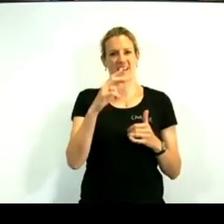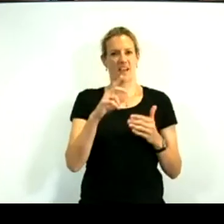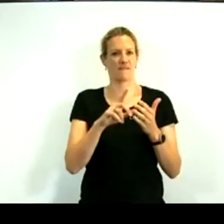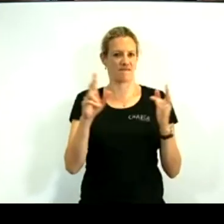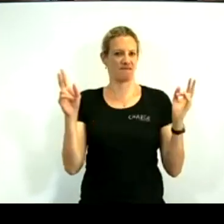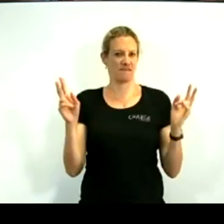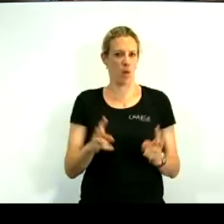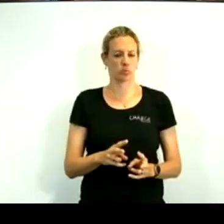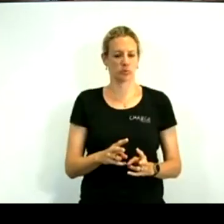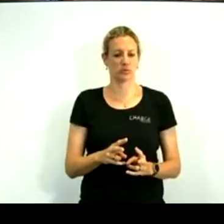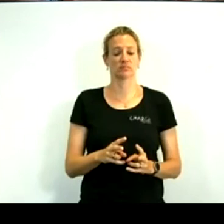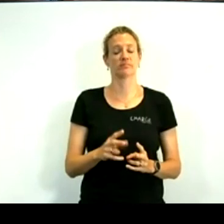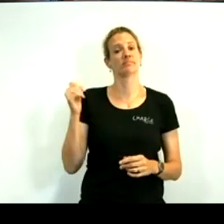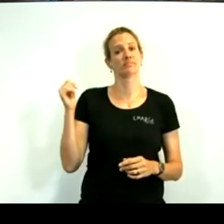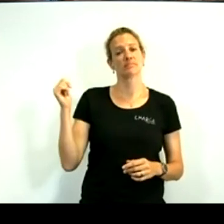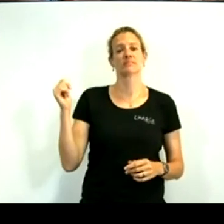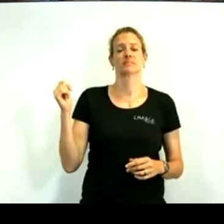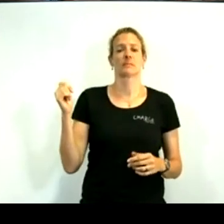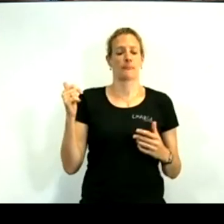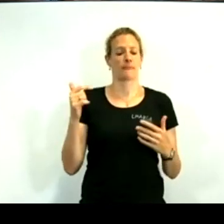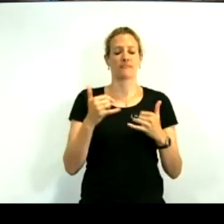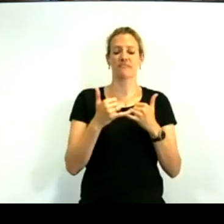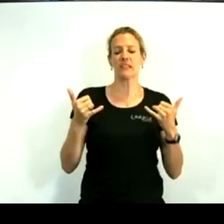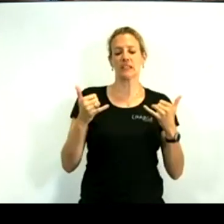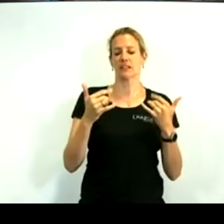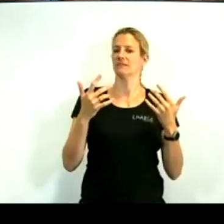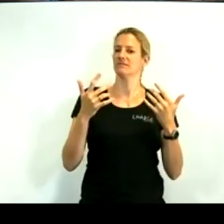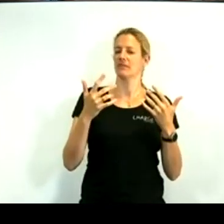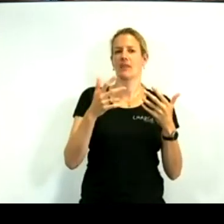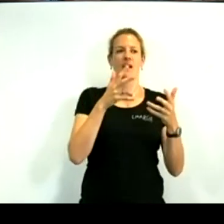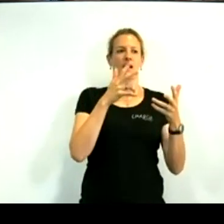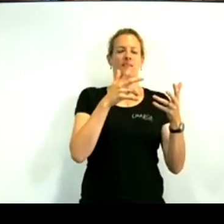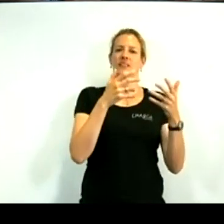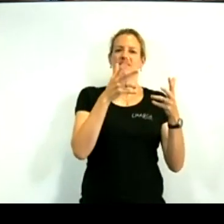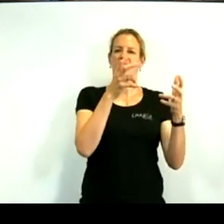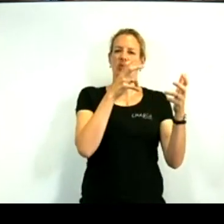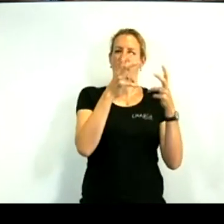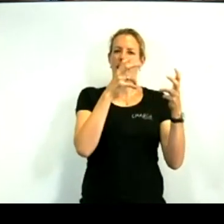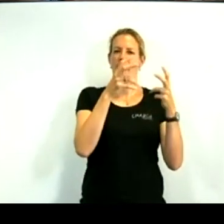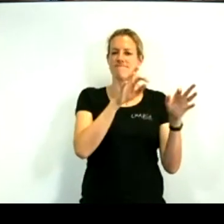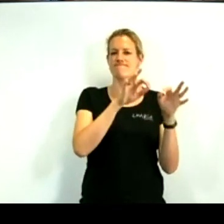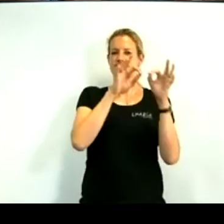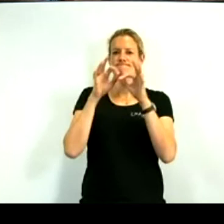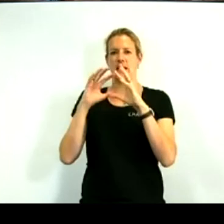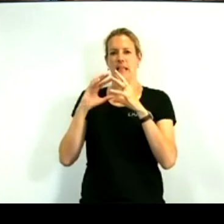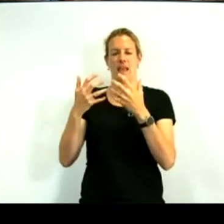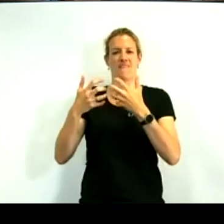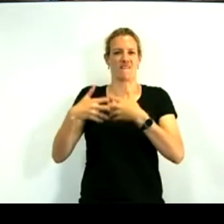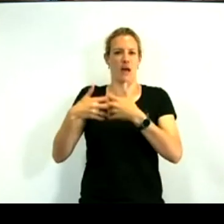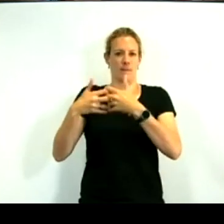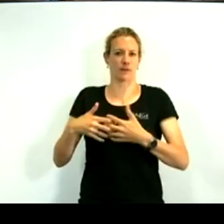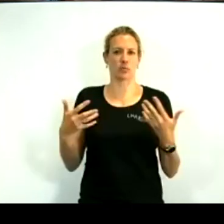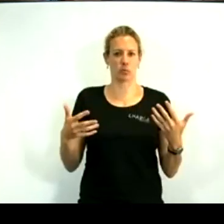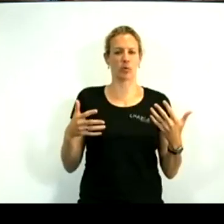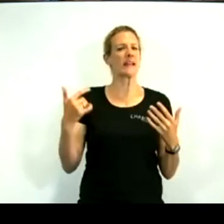did make a point about it at the beginning, where it might be that the problem is in the brain, not in the eyes.